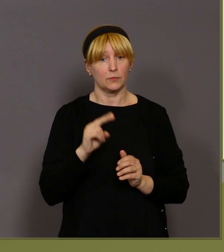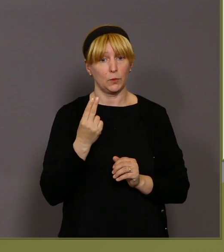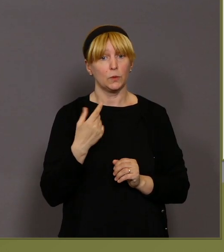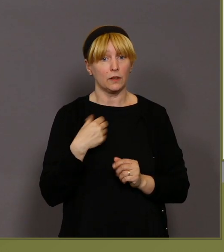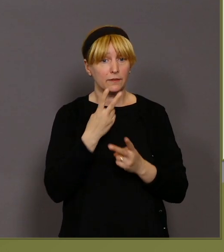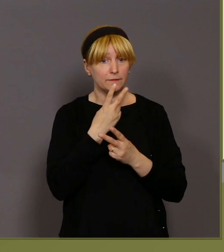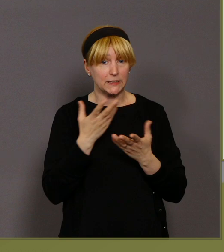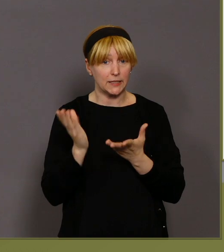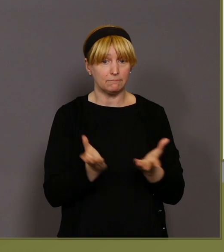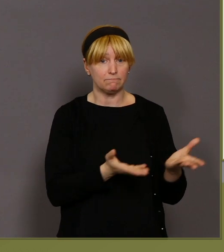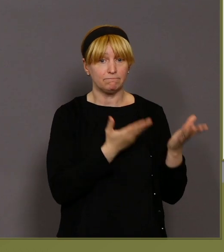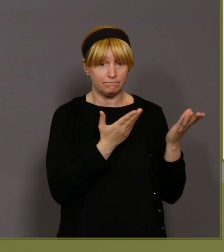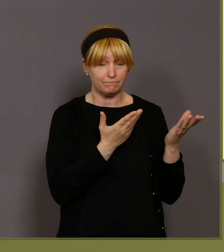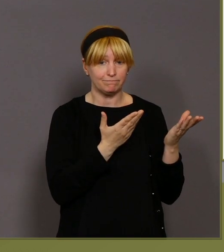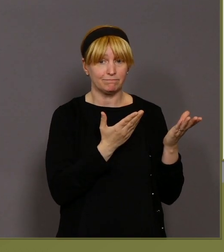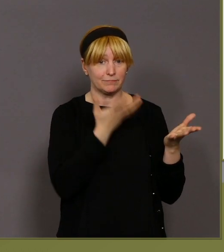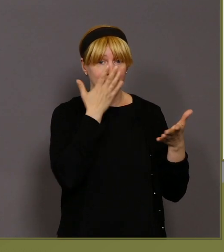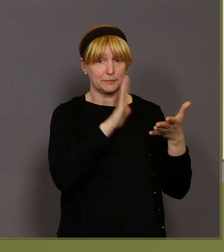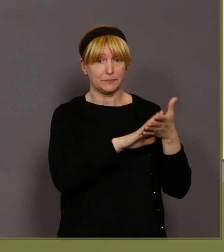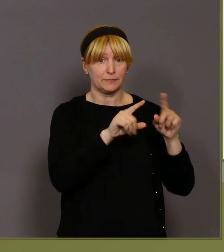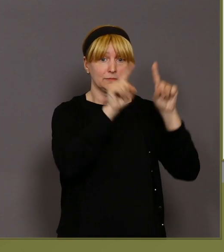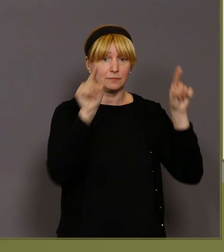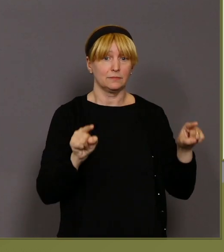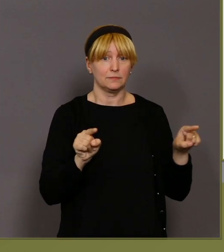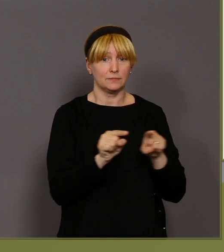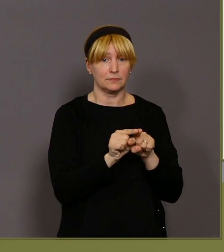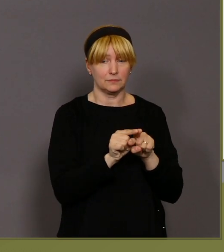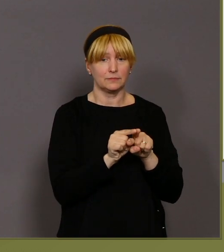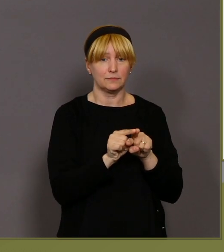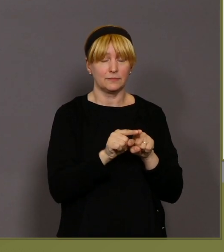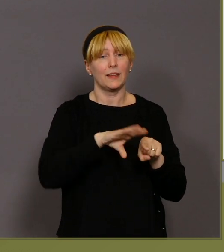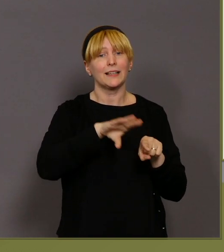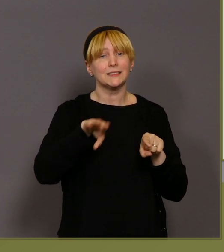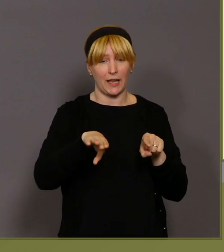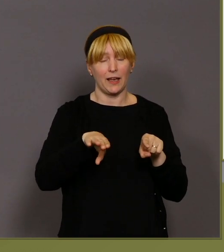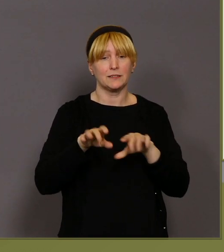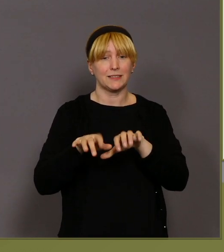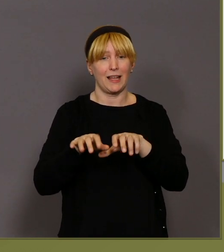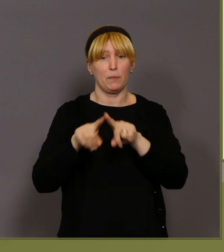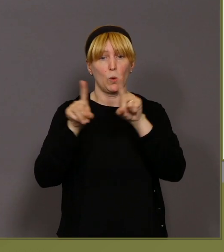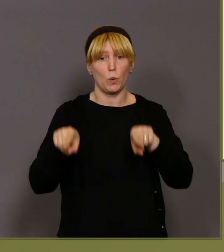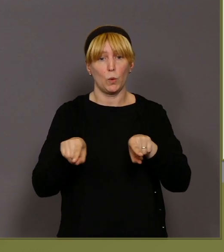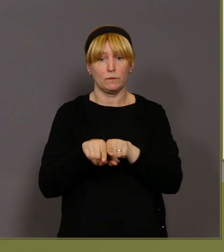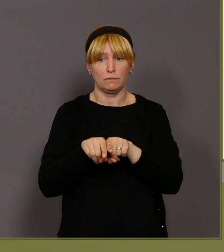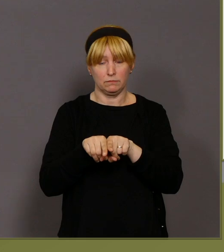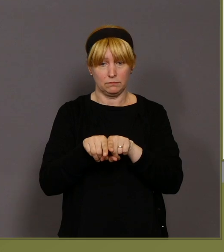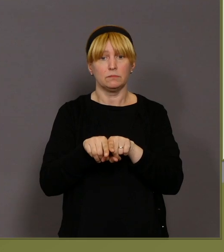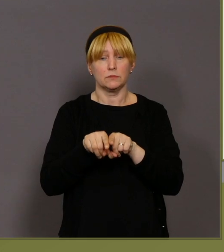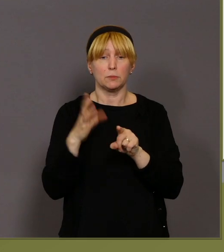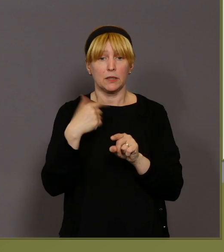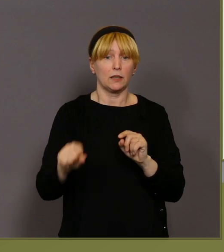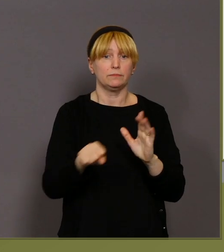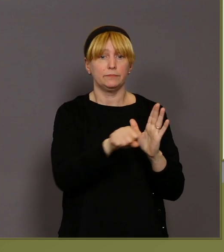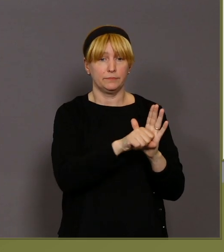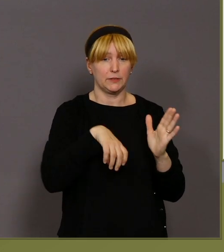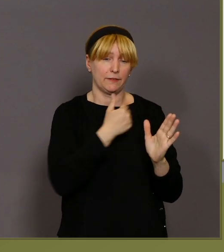showing you here an image of an external keyboard that you can attach to a self-service